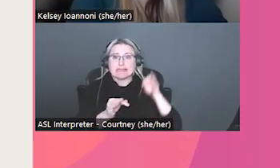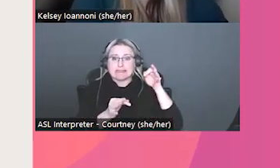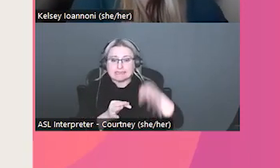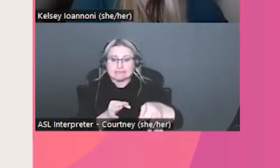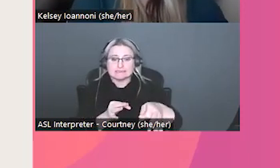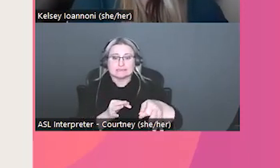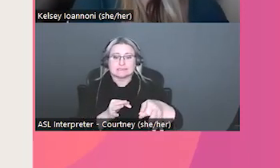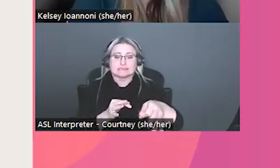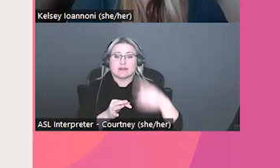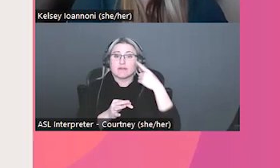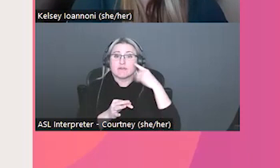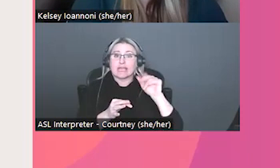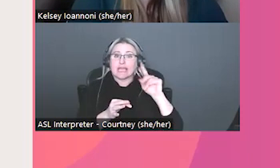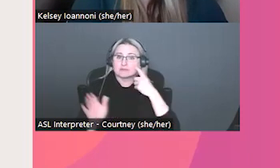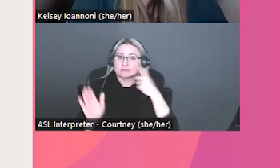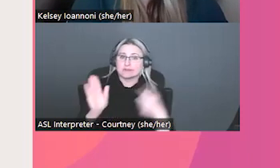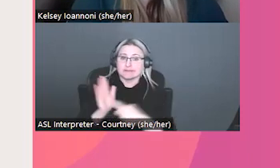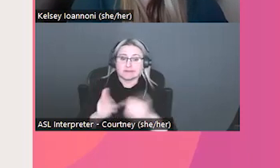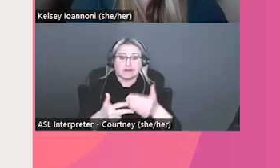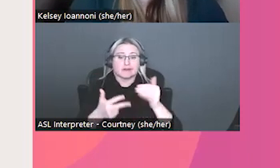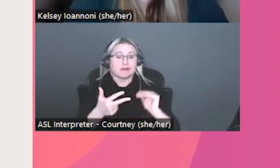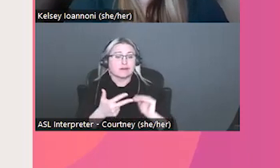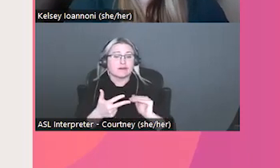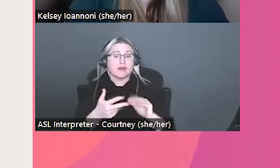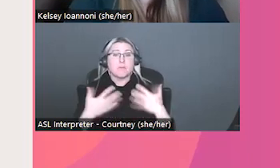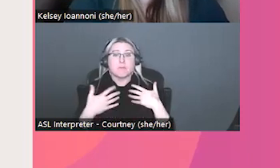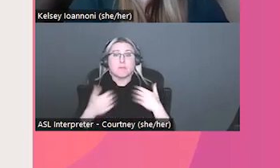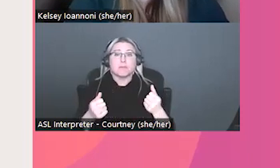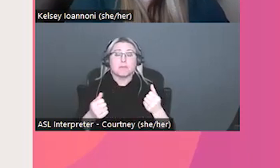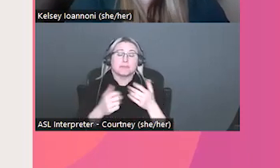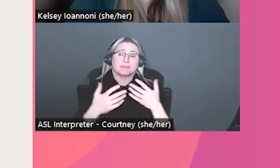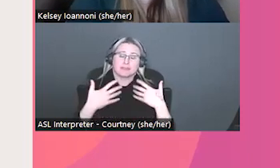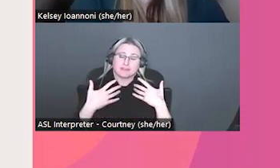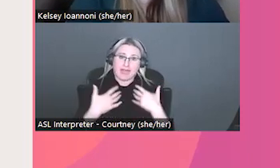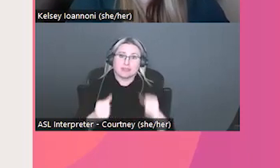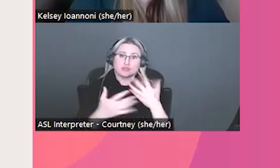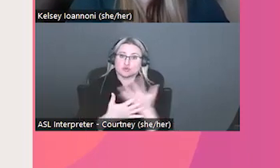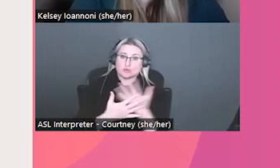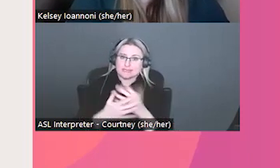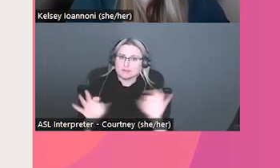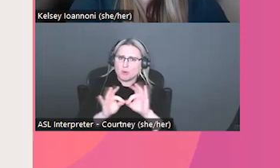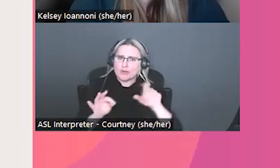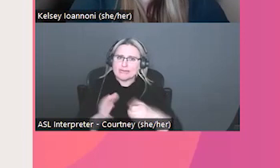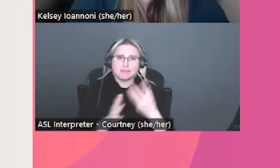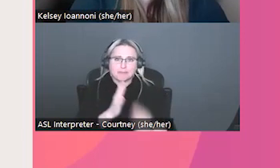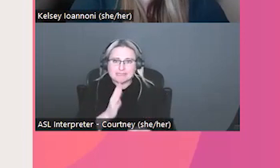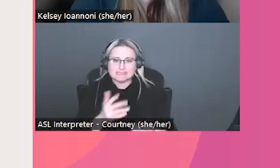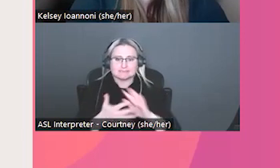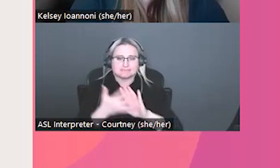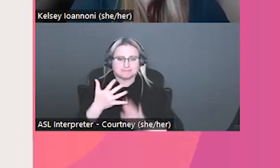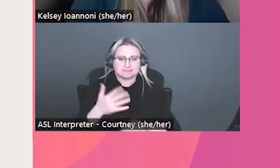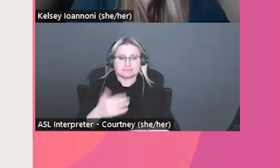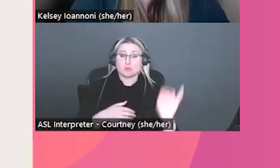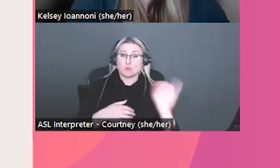screenings, an absence of care or continuity of care, and in the context of our discussion today, perhaps an avoidance of healthcare